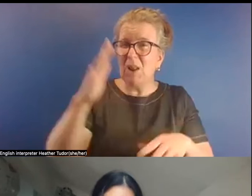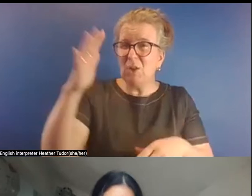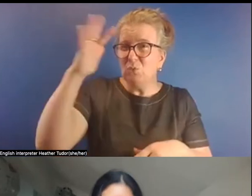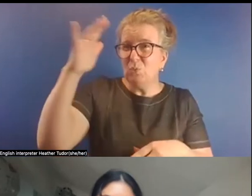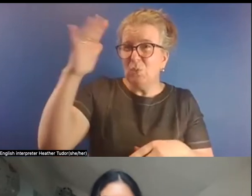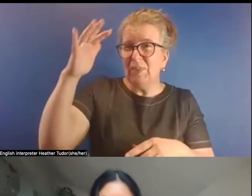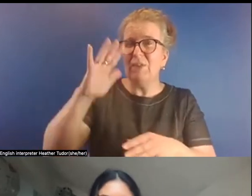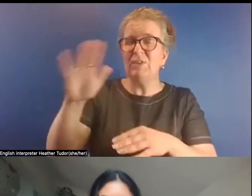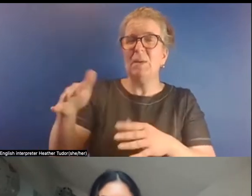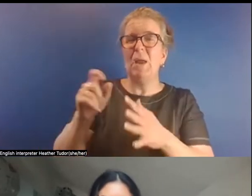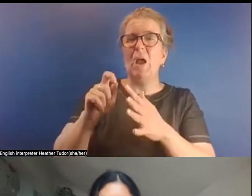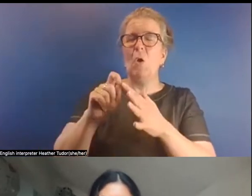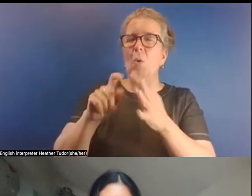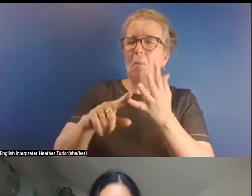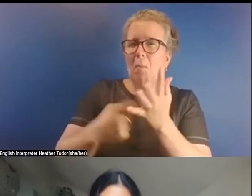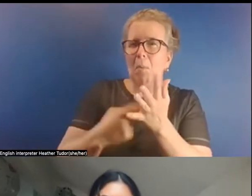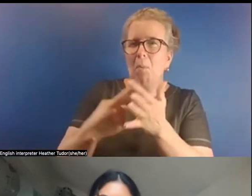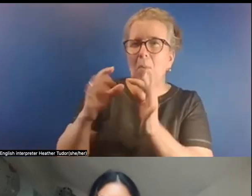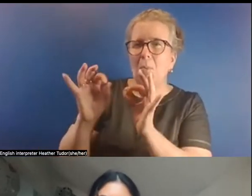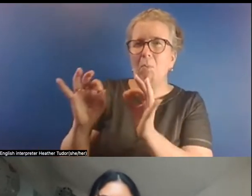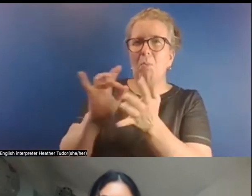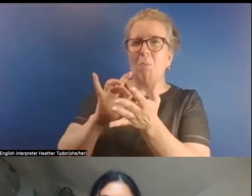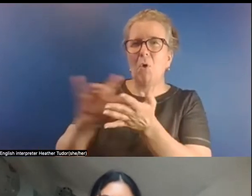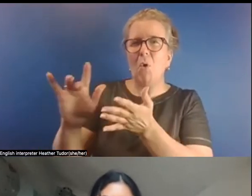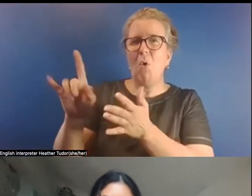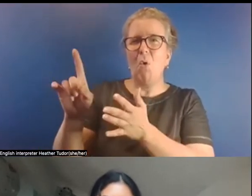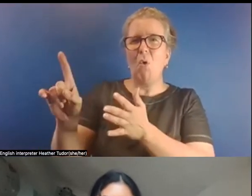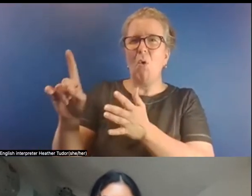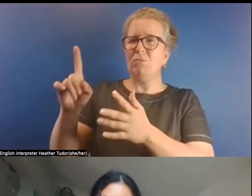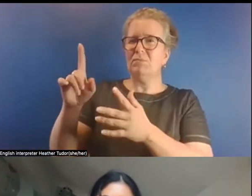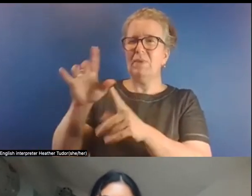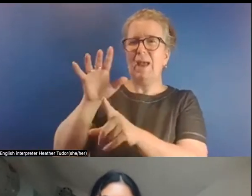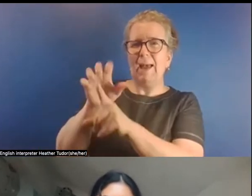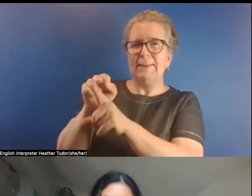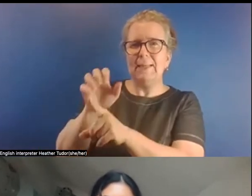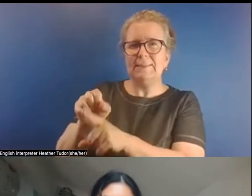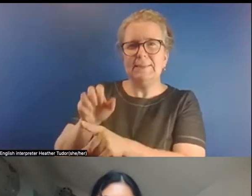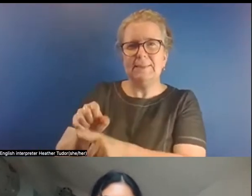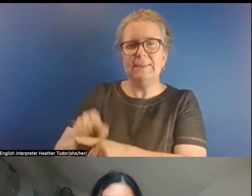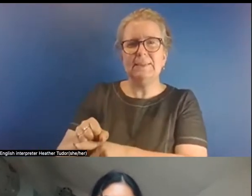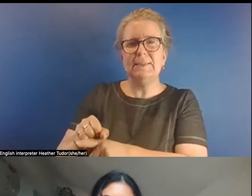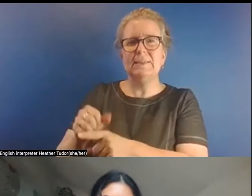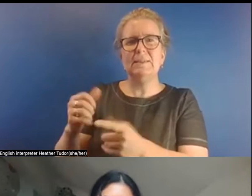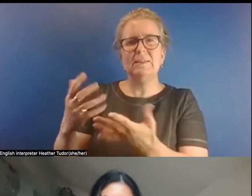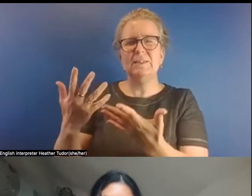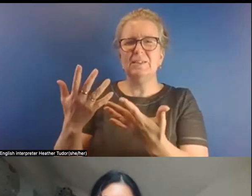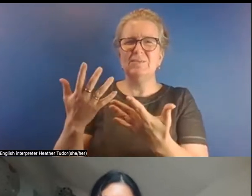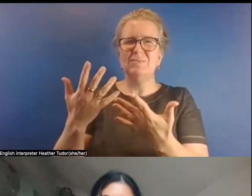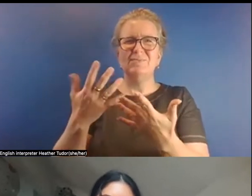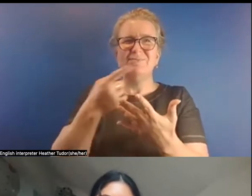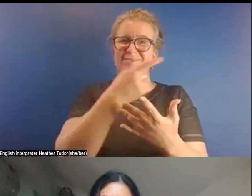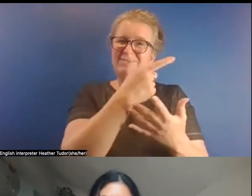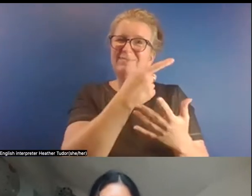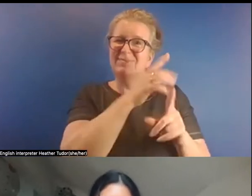ideologies and pure identities. And what does it mean in terms of discrimination? It's still